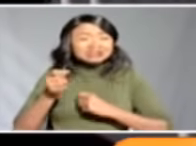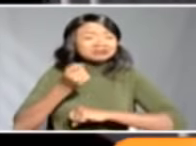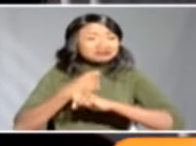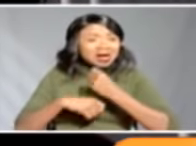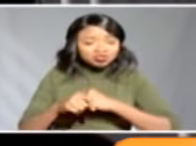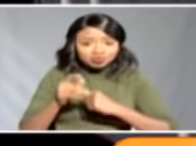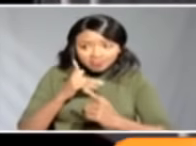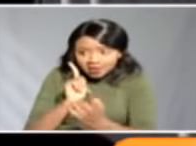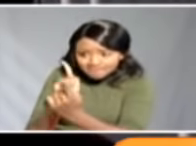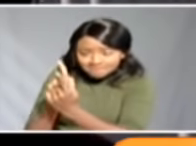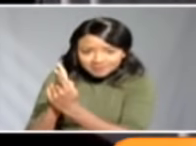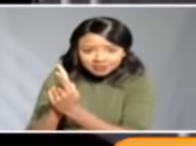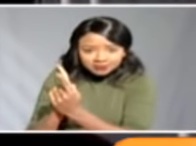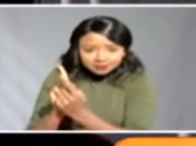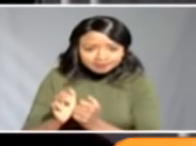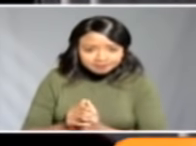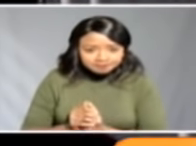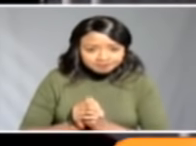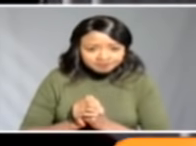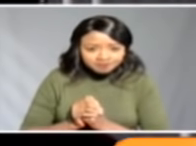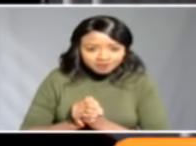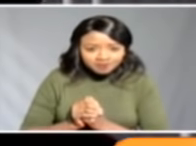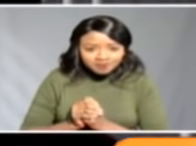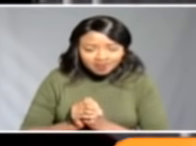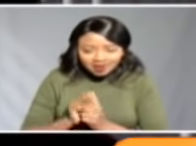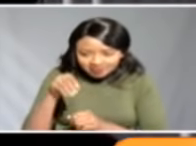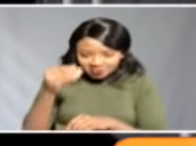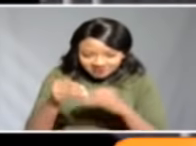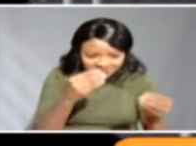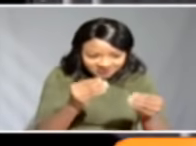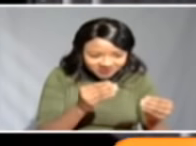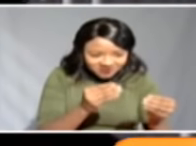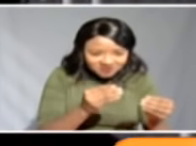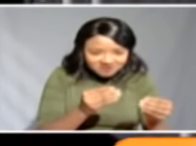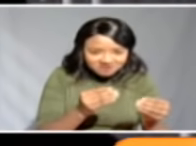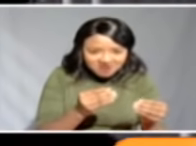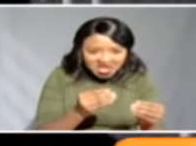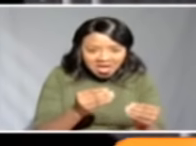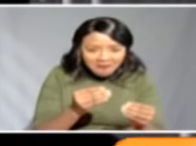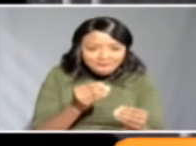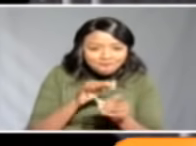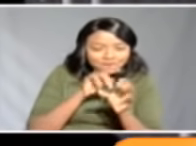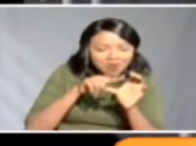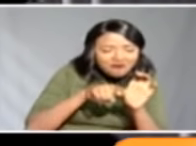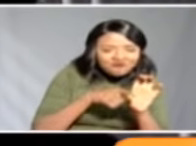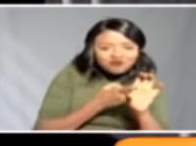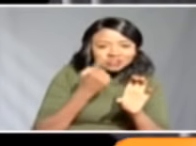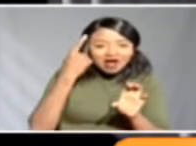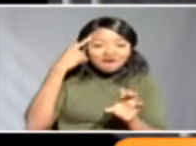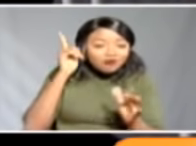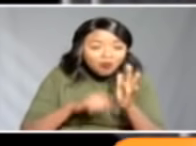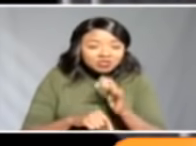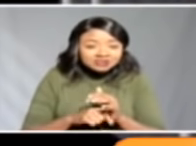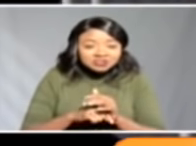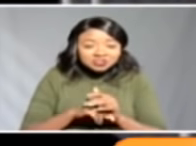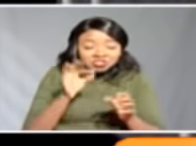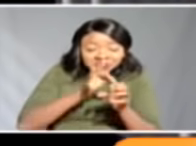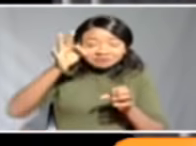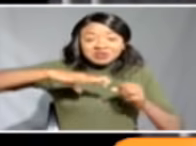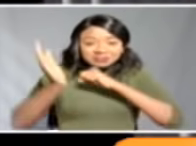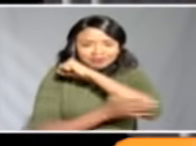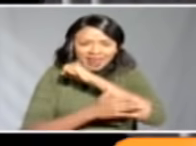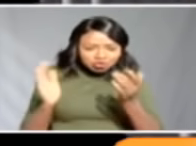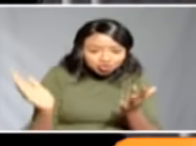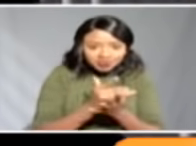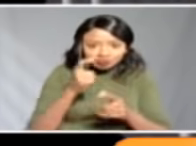makuta pastor alikuwa natumia. Anawapea ni ya kupukuza mapepo. Mtoto hata akiwekwa kwa kitanda anaambiwa sasa hii